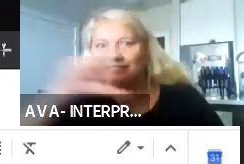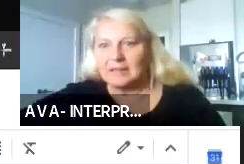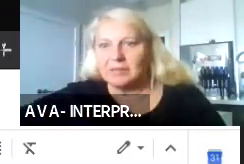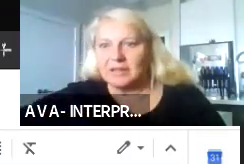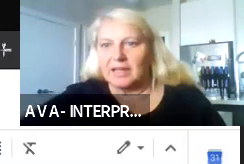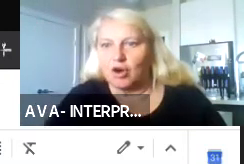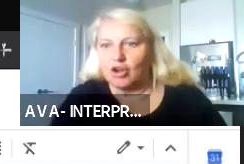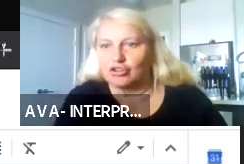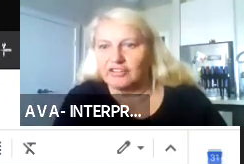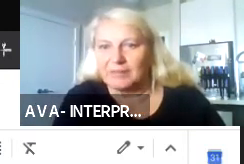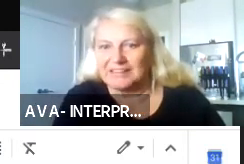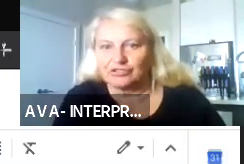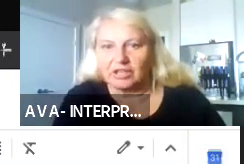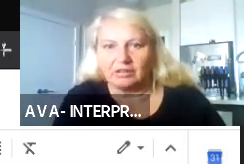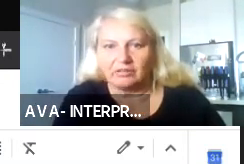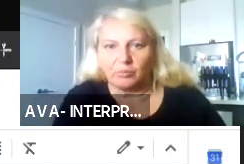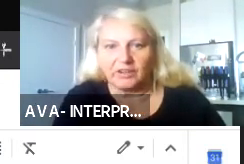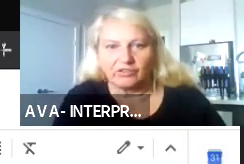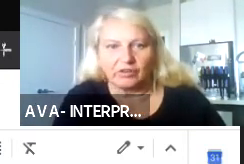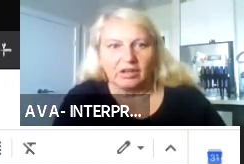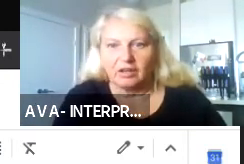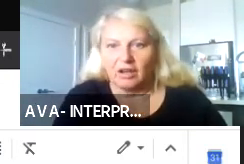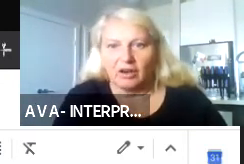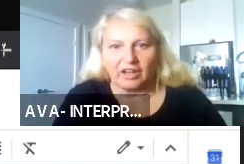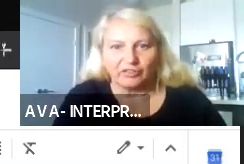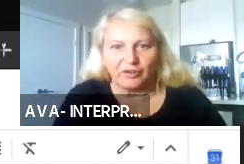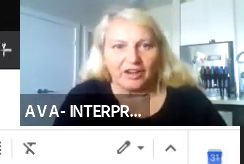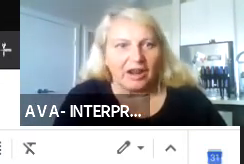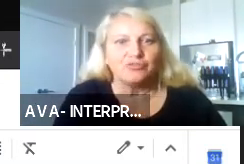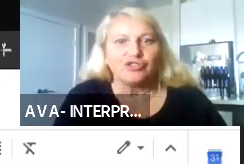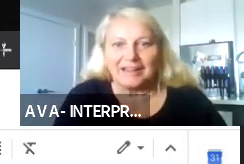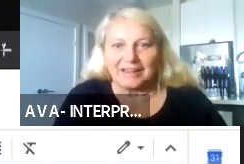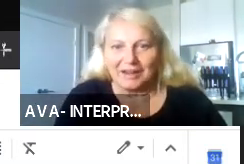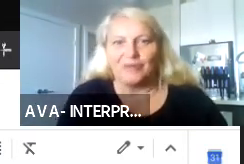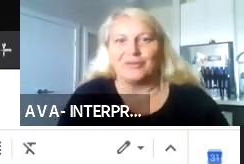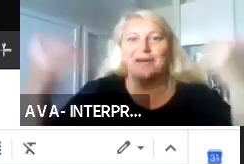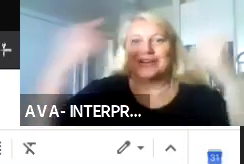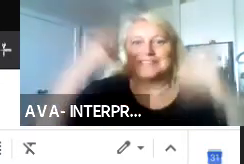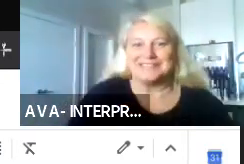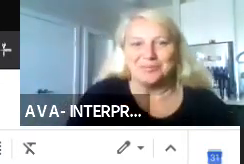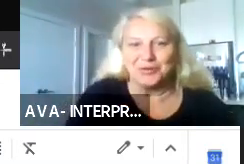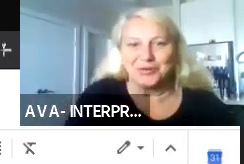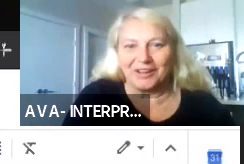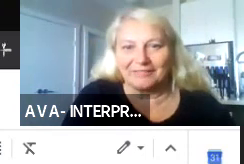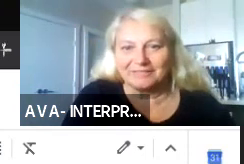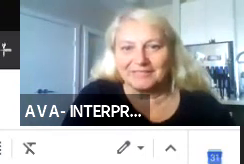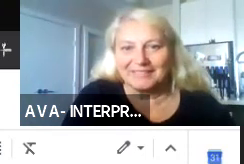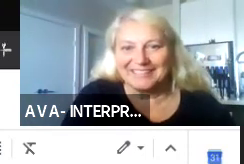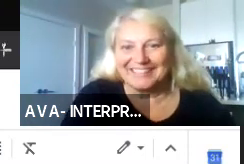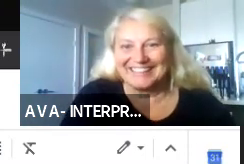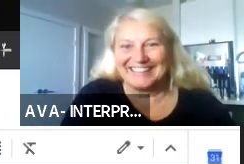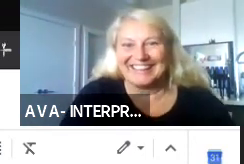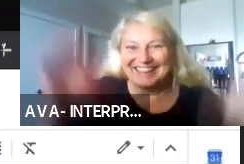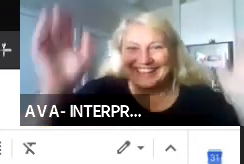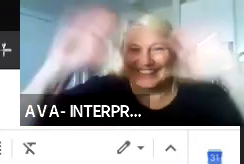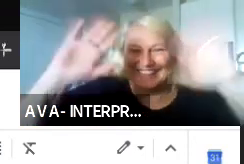break statement came all across my screen, the white screen. Right. Okay, so hang on, I'm dragging it out. Now I see him, okay.